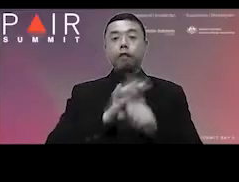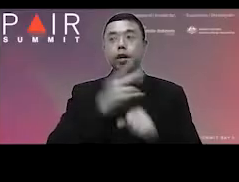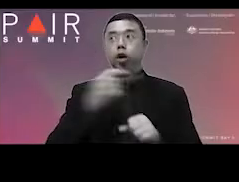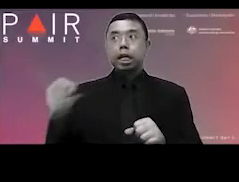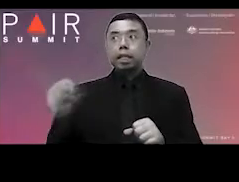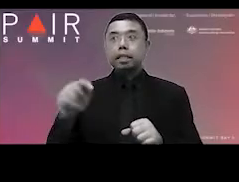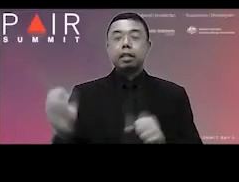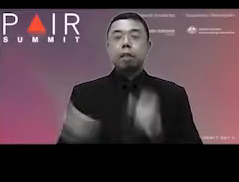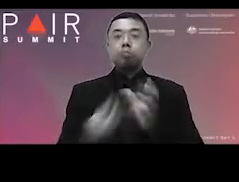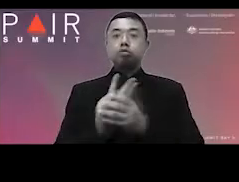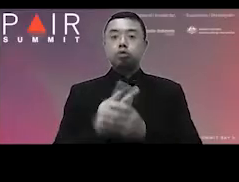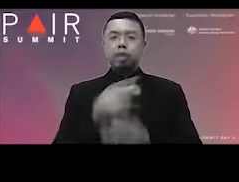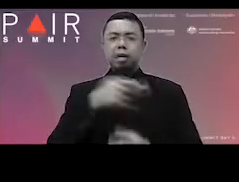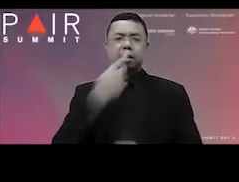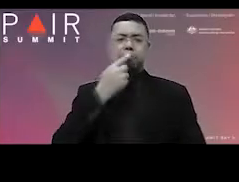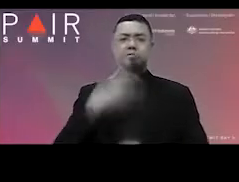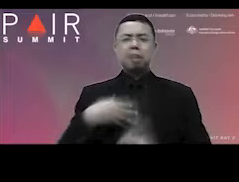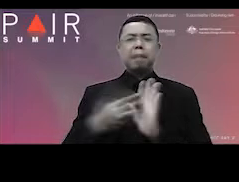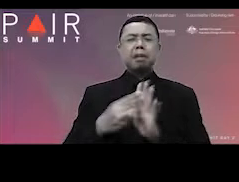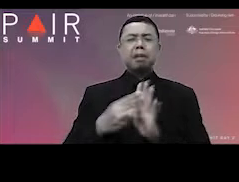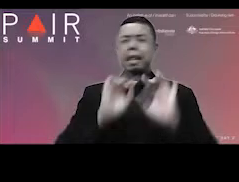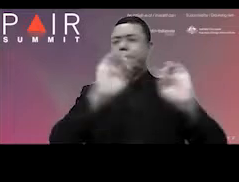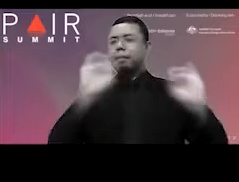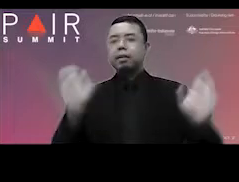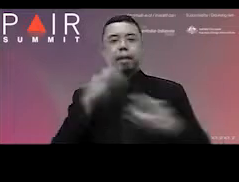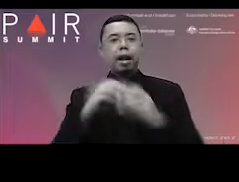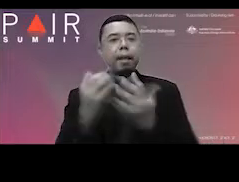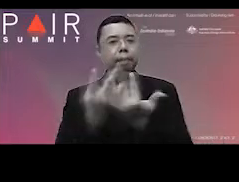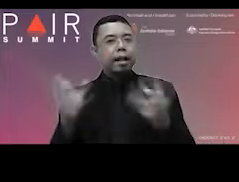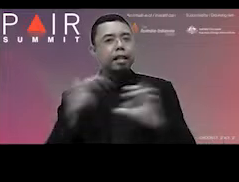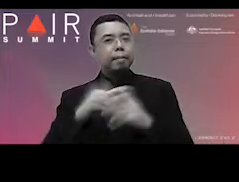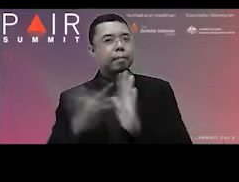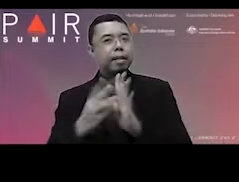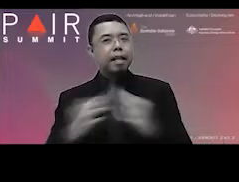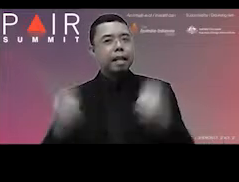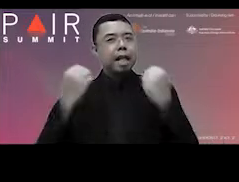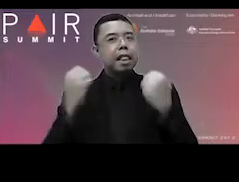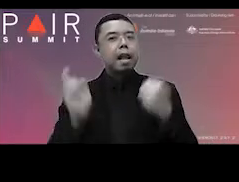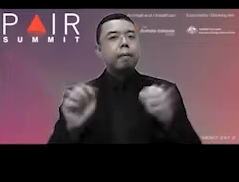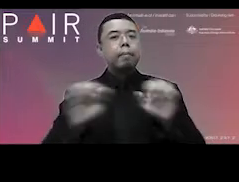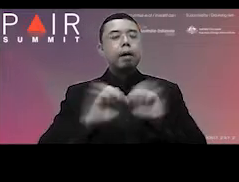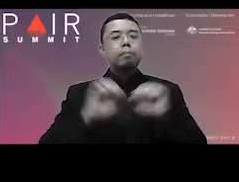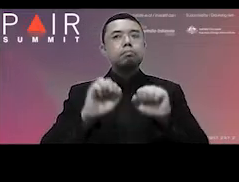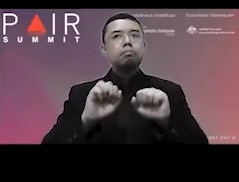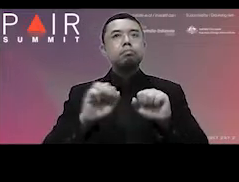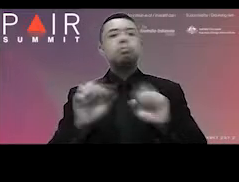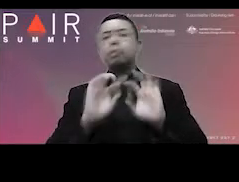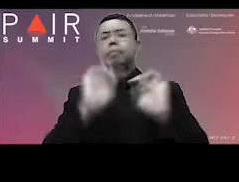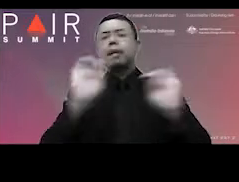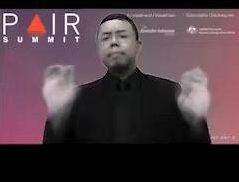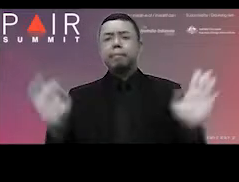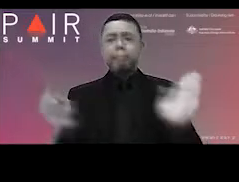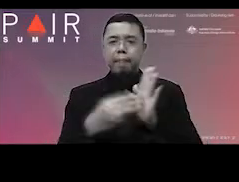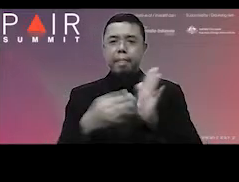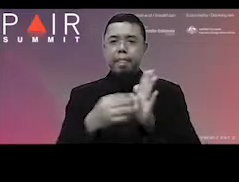the fragmented information systems. Health data are not integrated, so it was really difficult to obtain